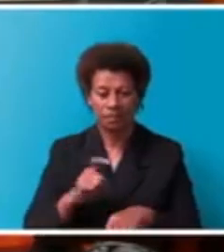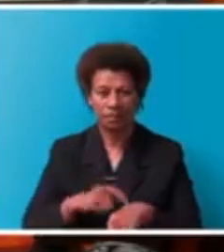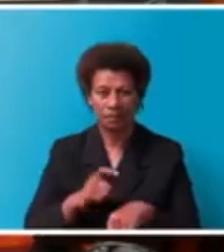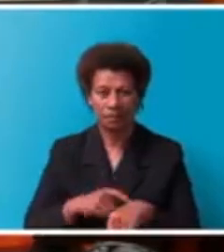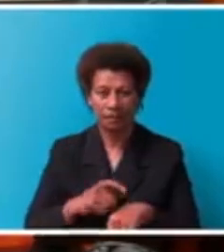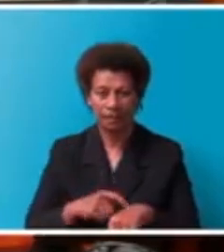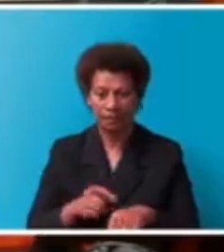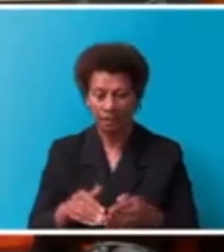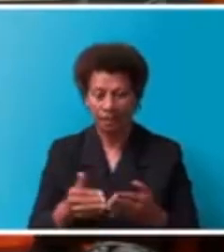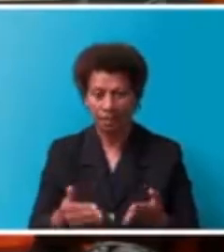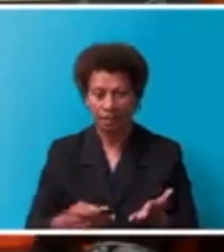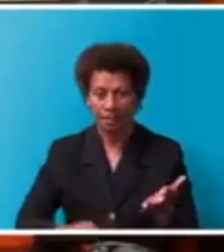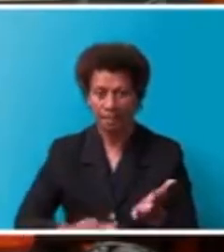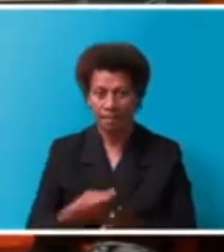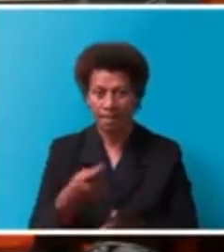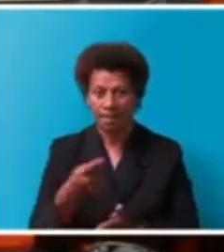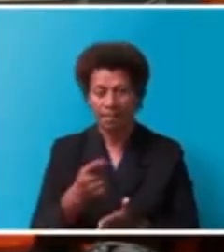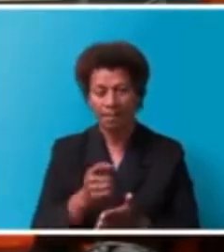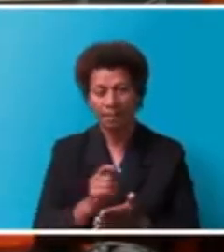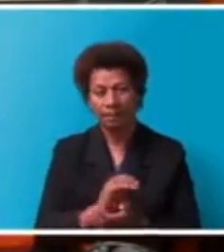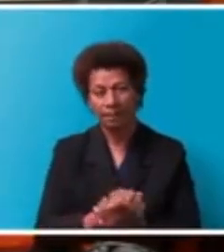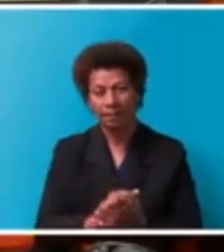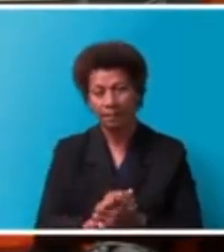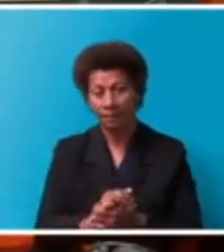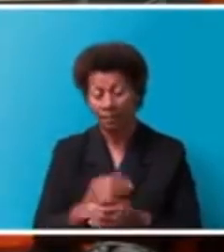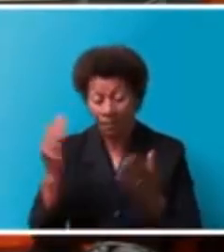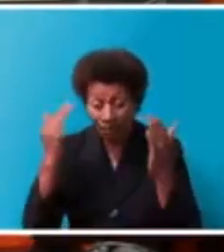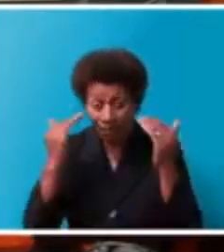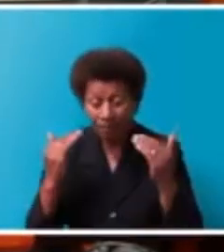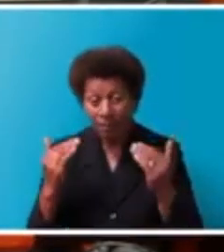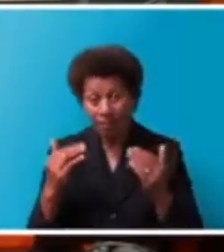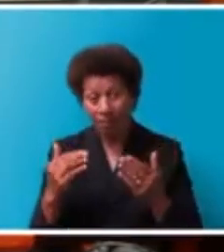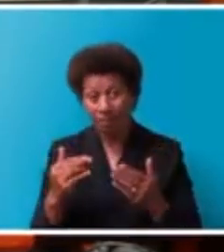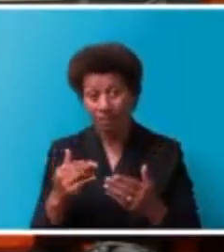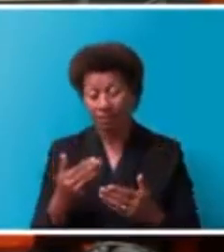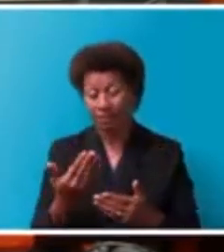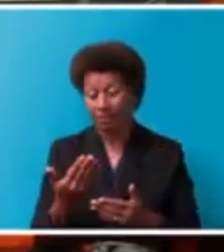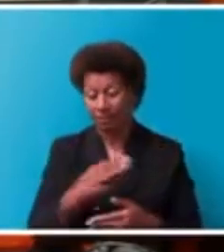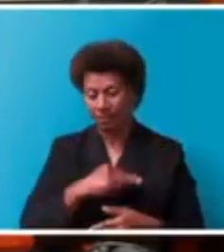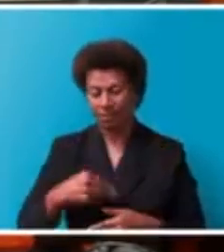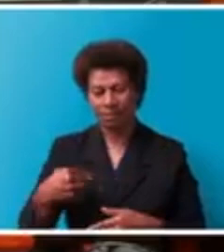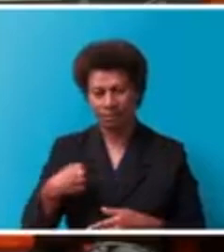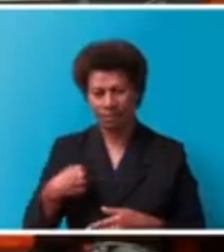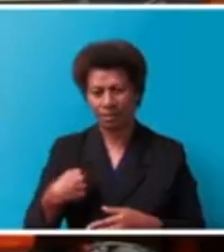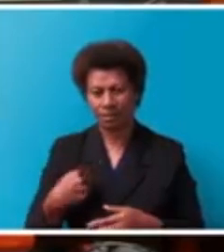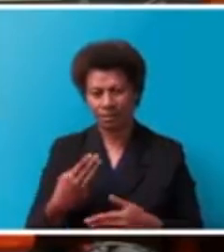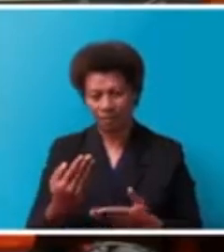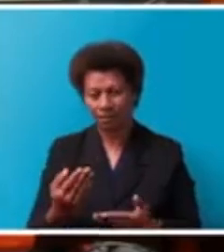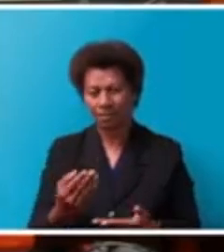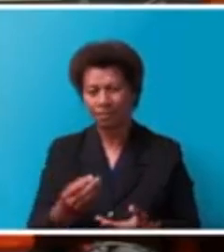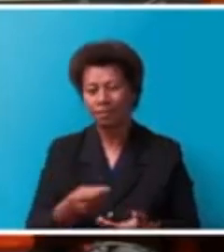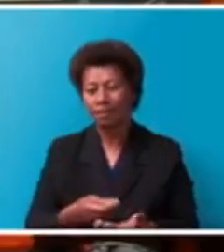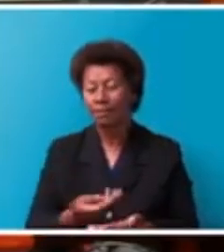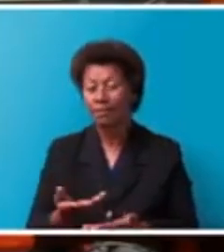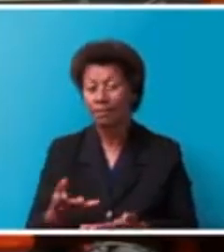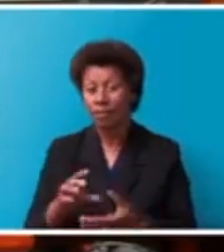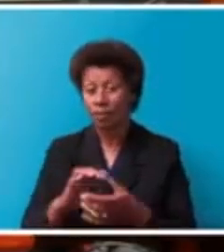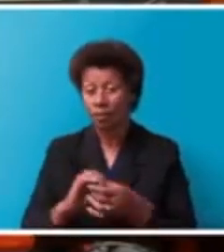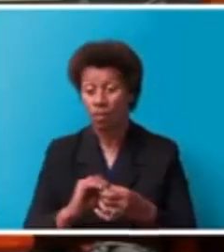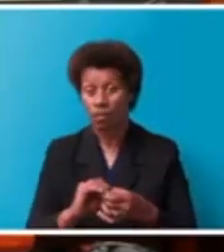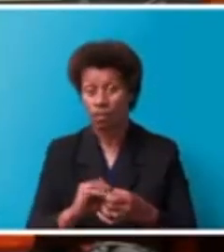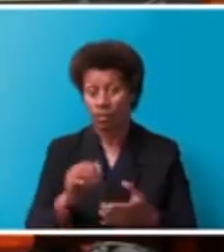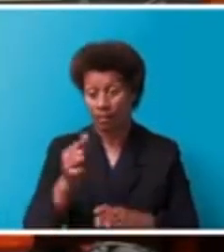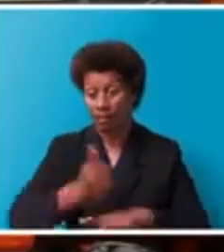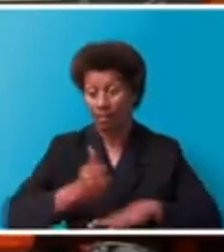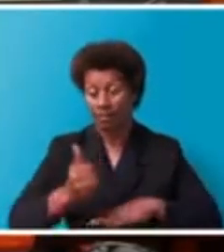rent payment. Mr. Speaker, the Ministry is resolute to collect what is due to it and owed to government. In